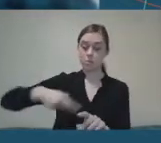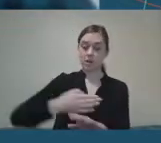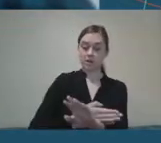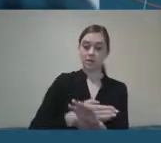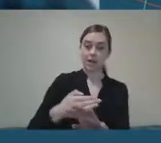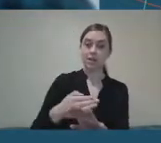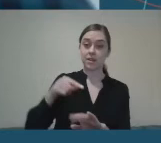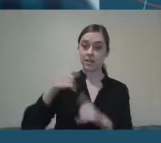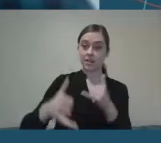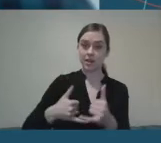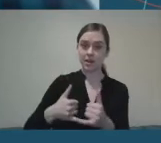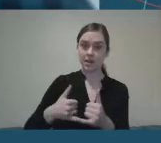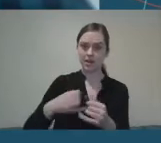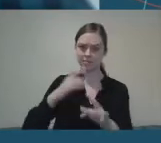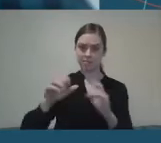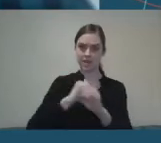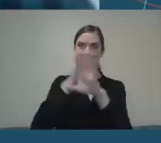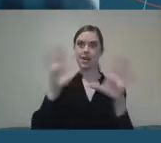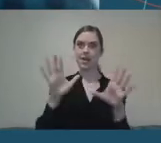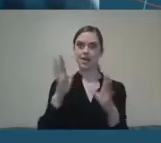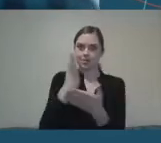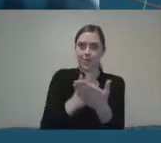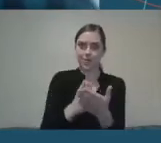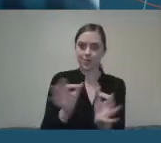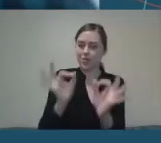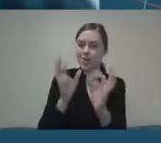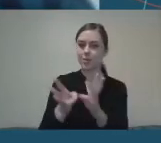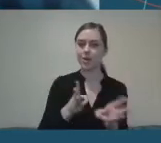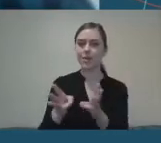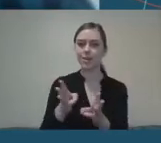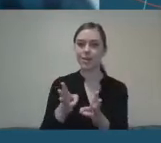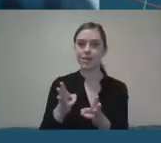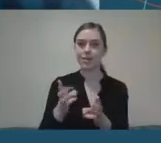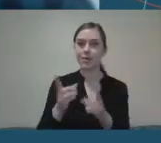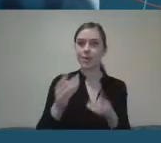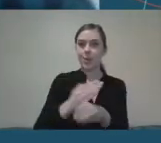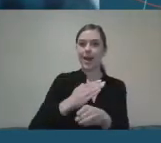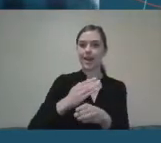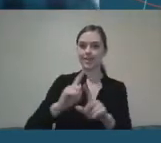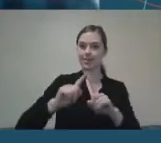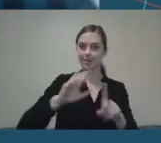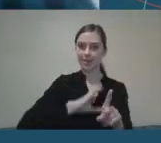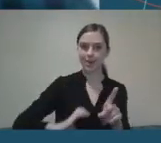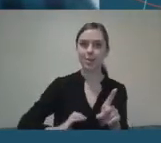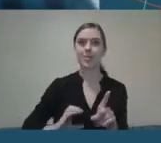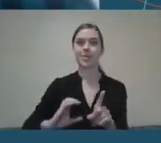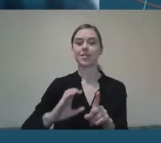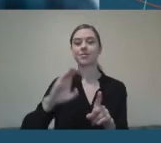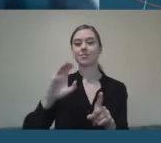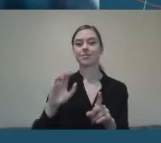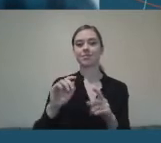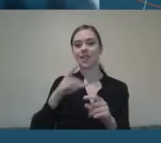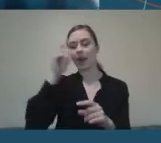this year, we highlighted some of the good work that was being done by some of our clubs, so the likes of Aina Basketball Club in